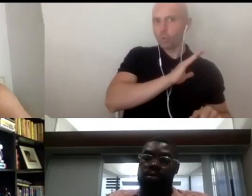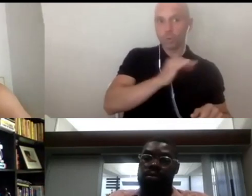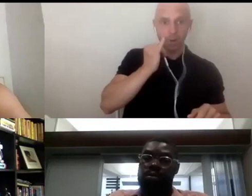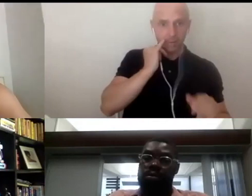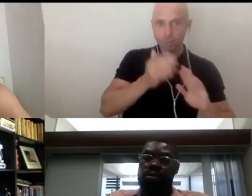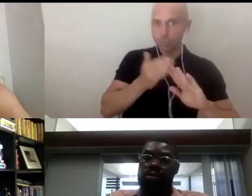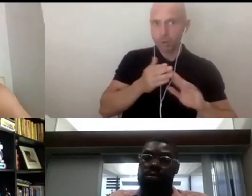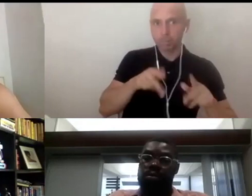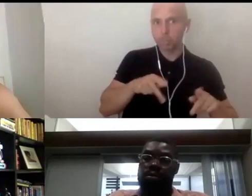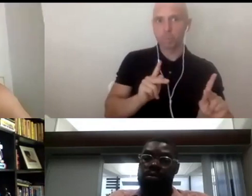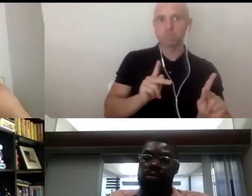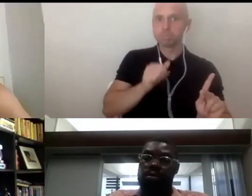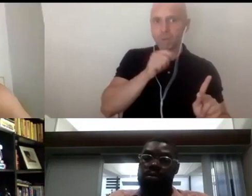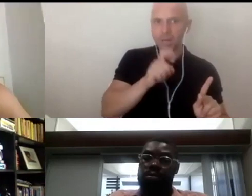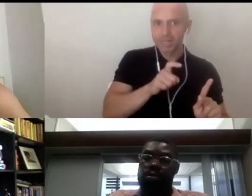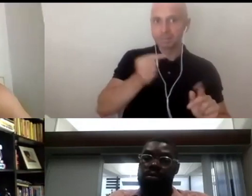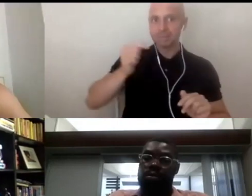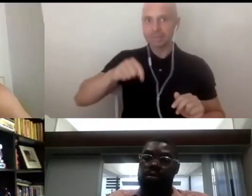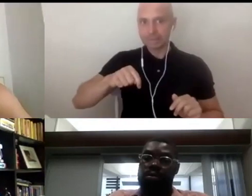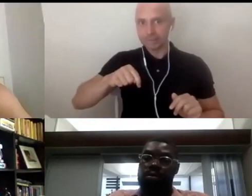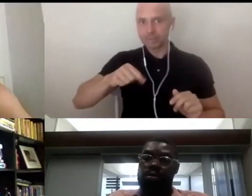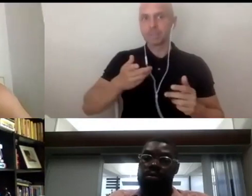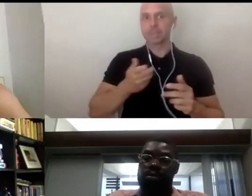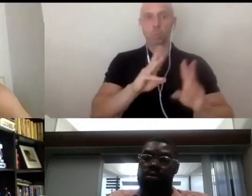equipment under this type of a project?